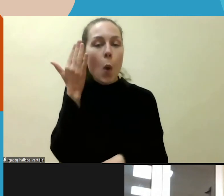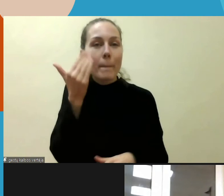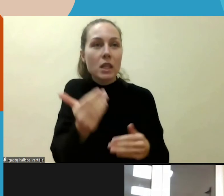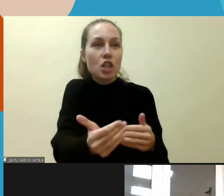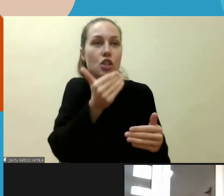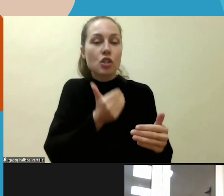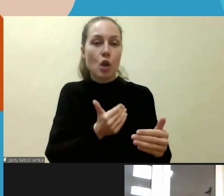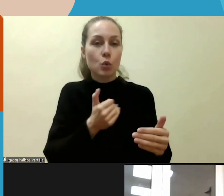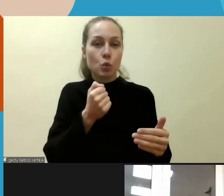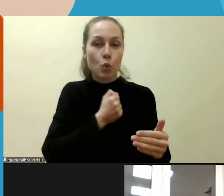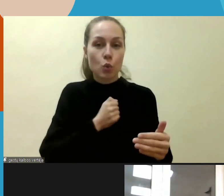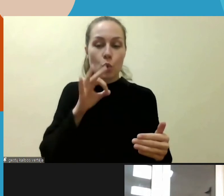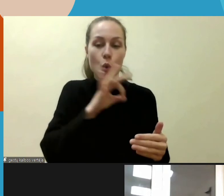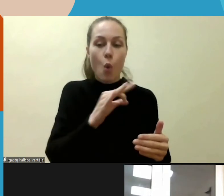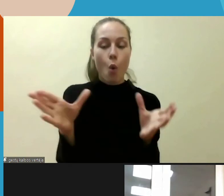Well,